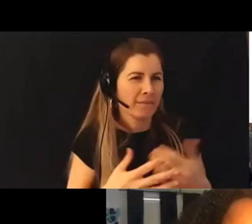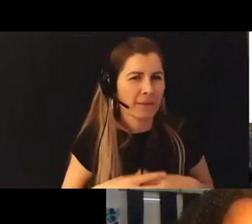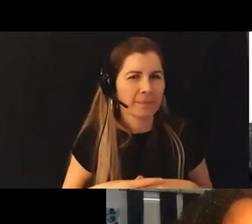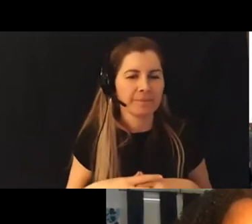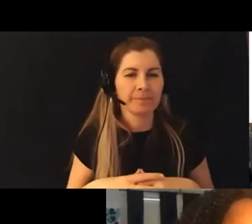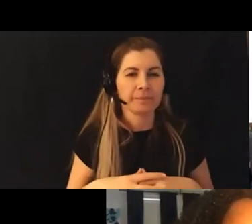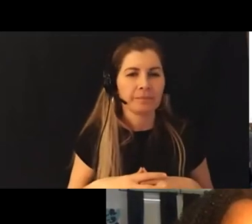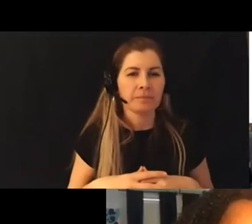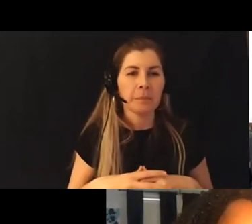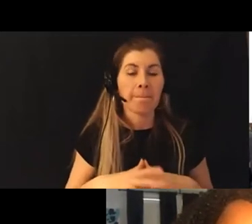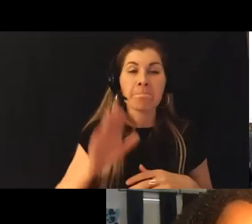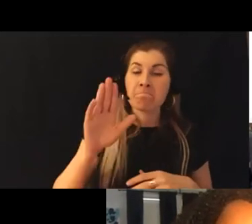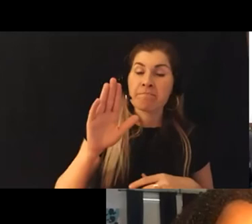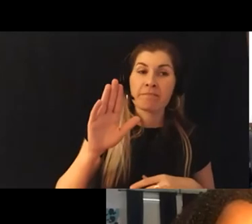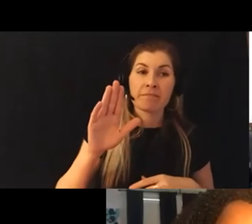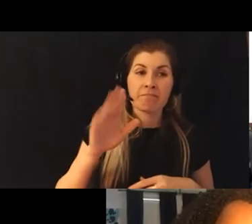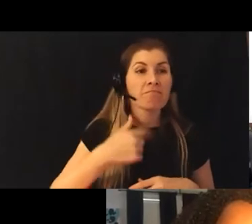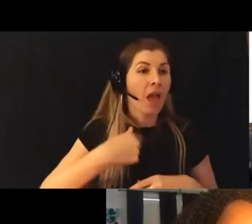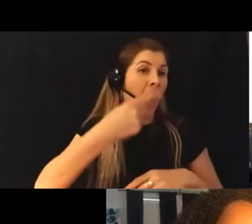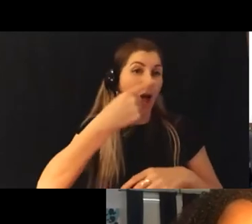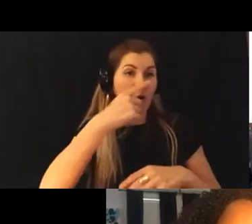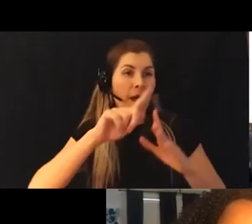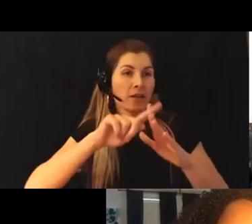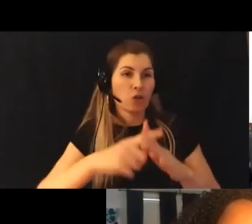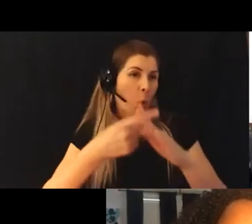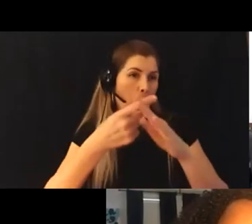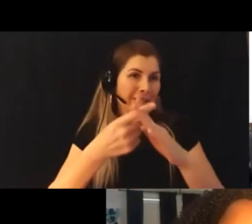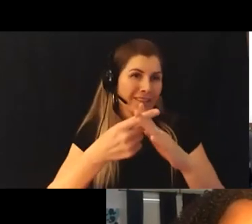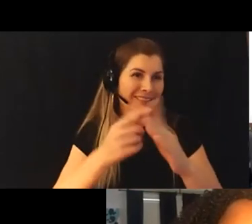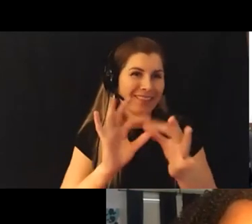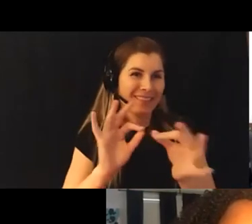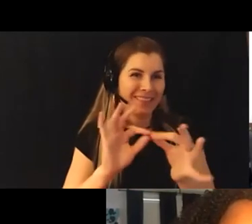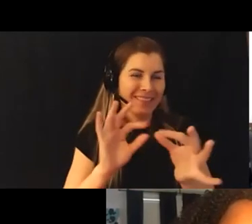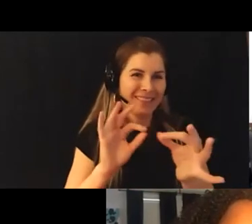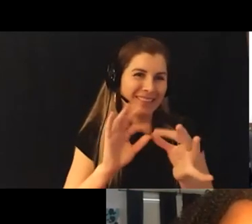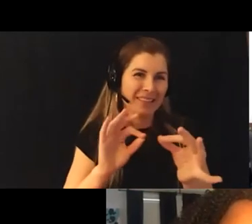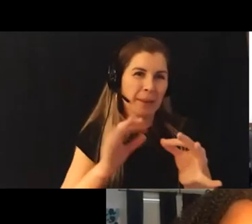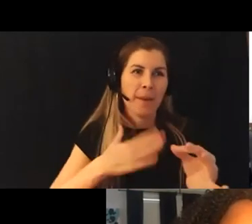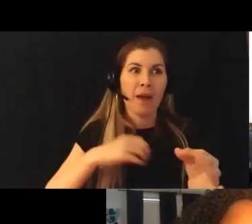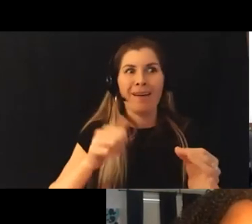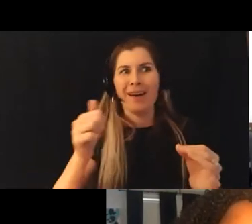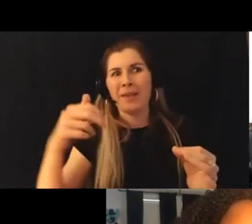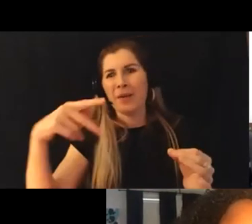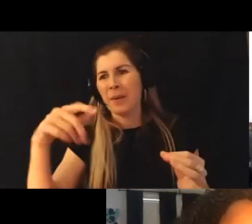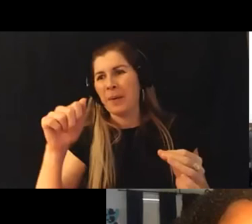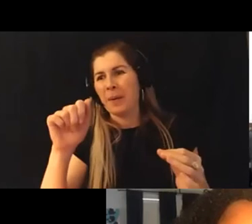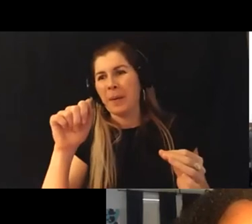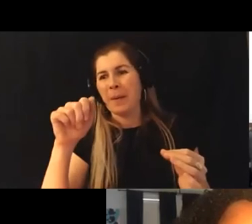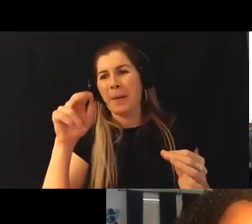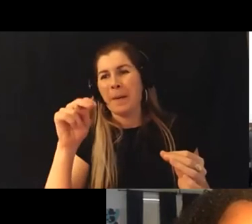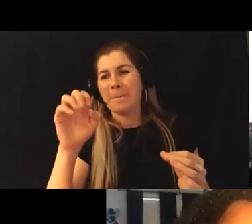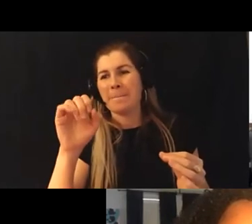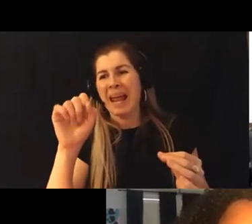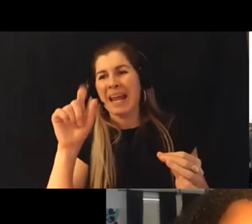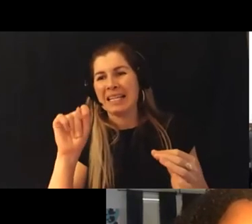I don't mind starting, and I know my great fellow panelists will have probably maybe